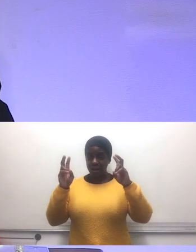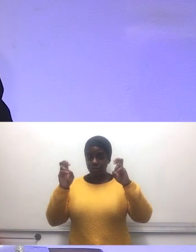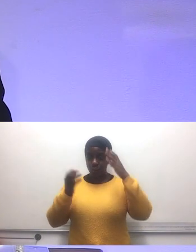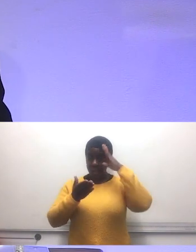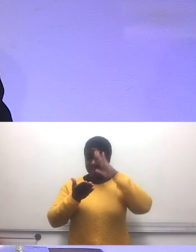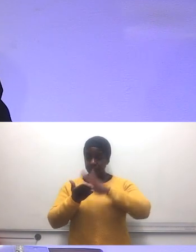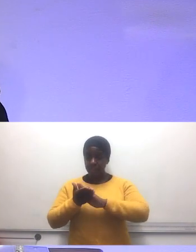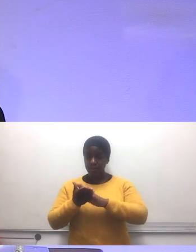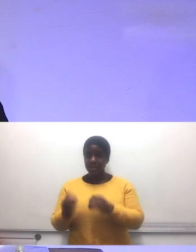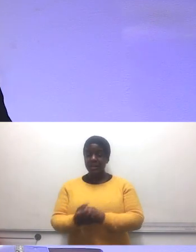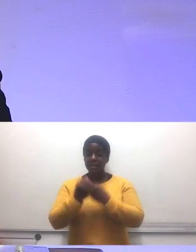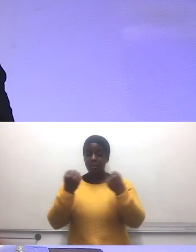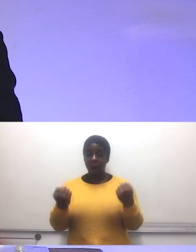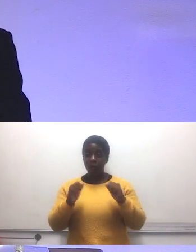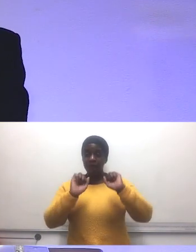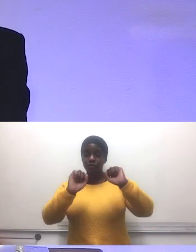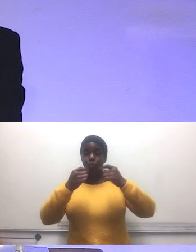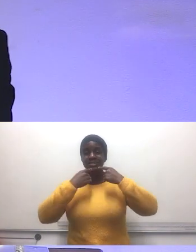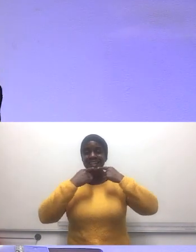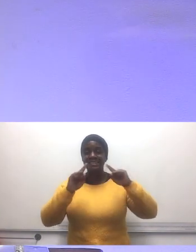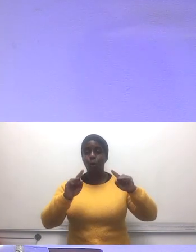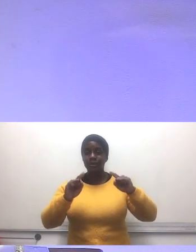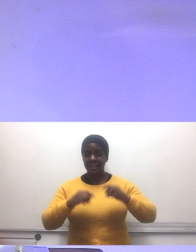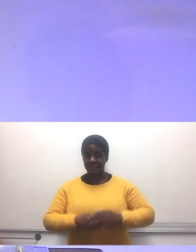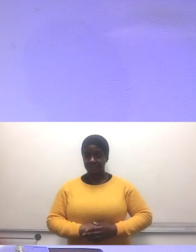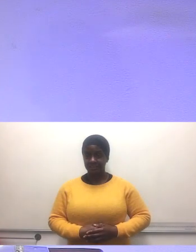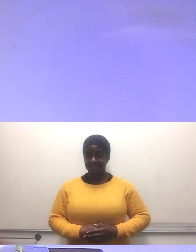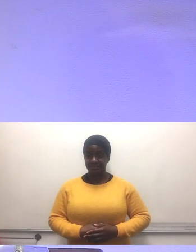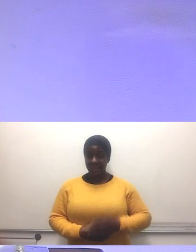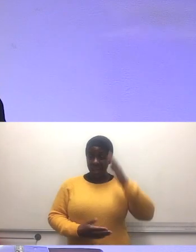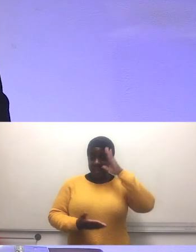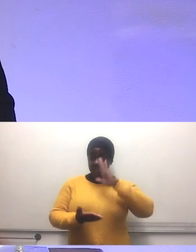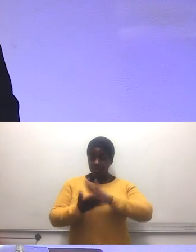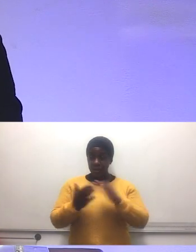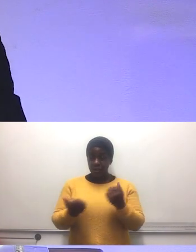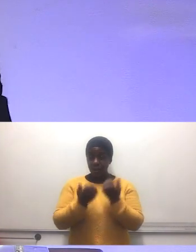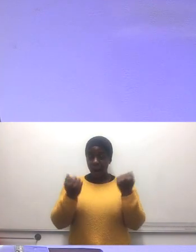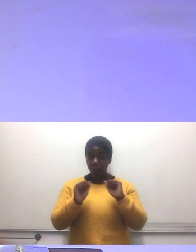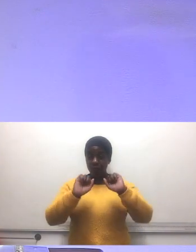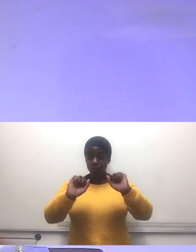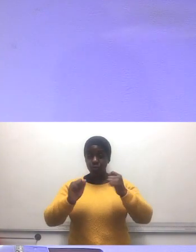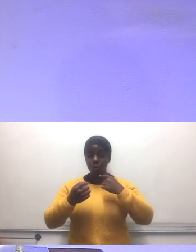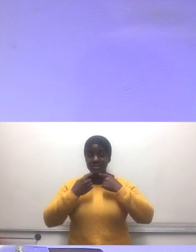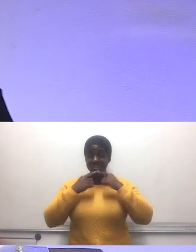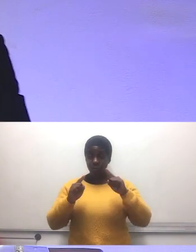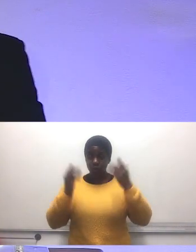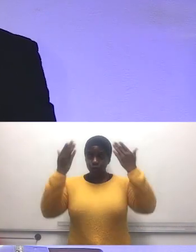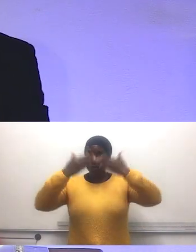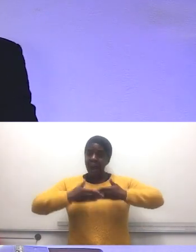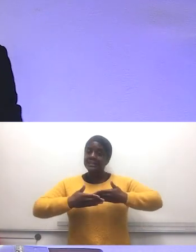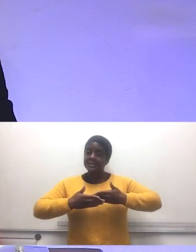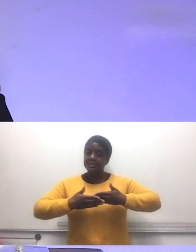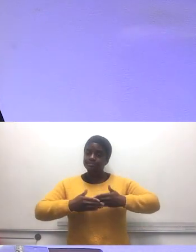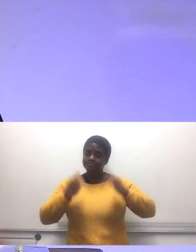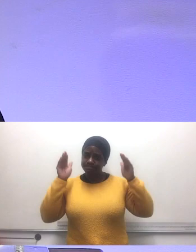the power of your testimony. Experience the power of your testimony. Tonight, however, we will